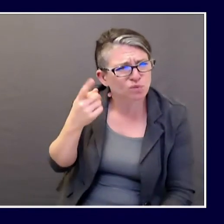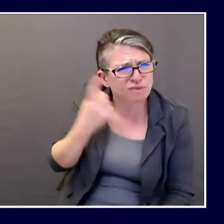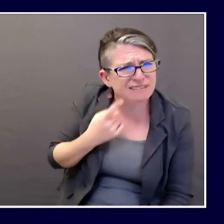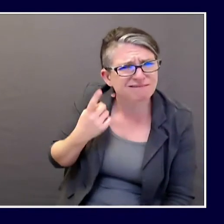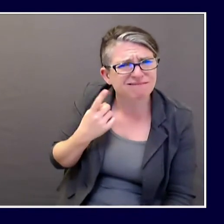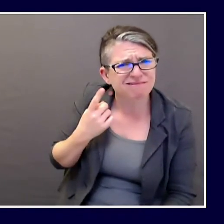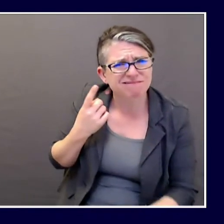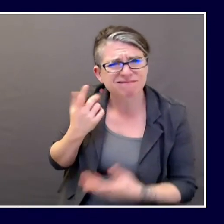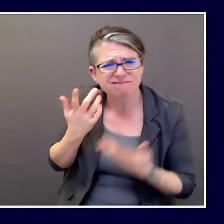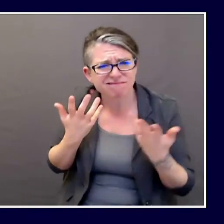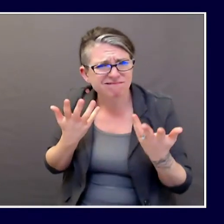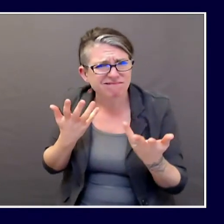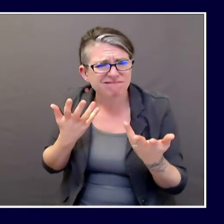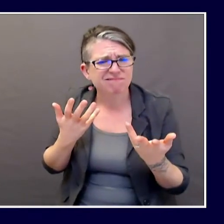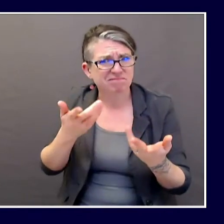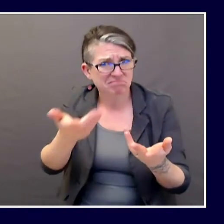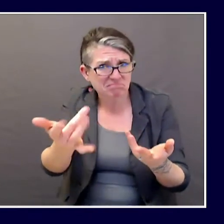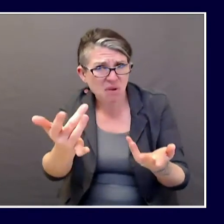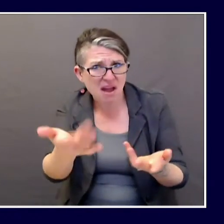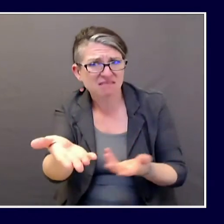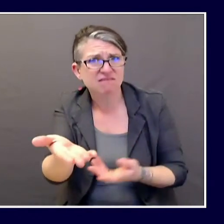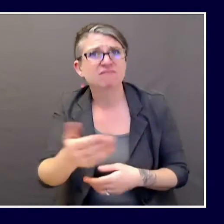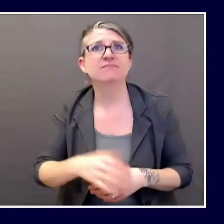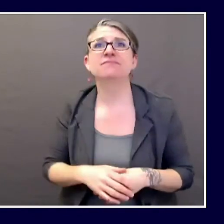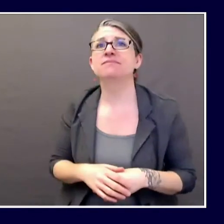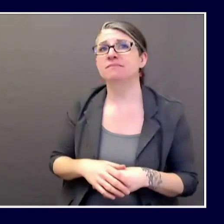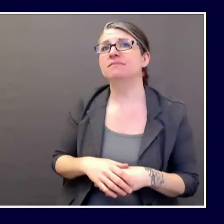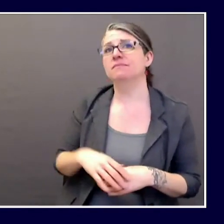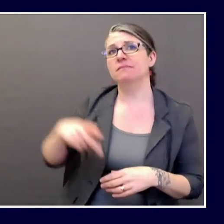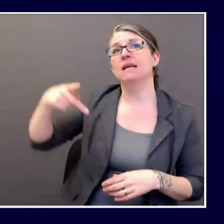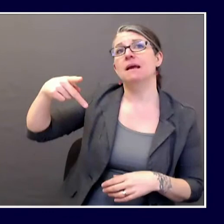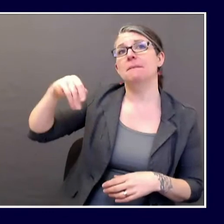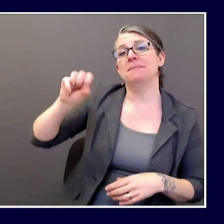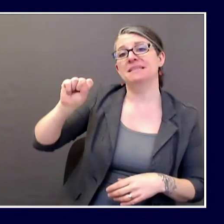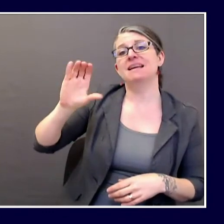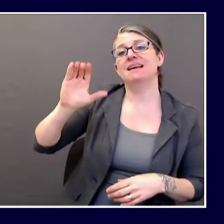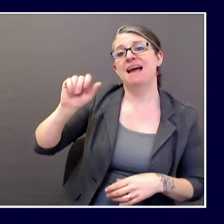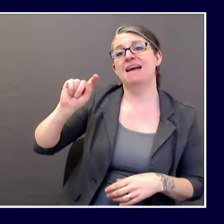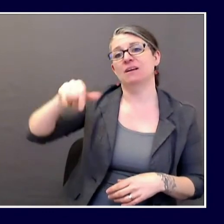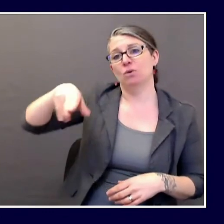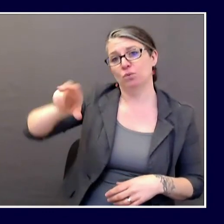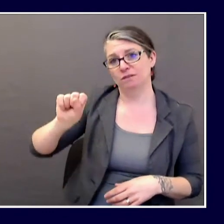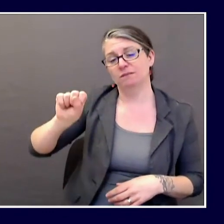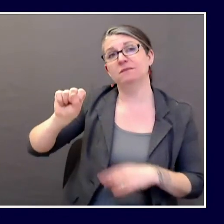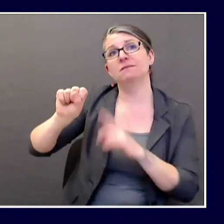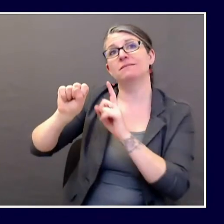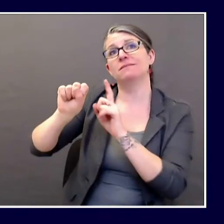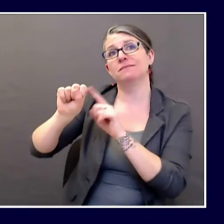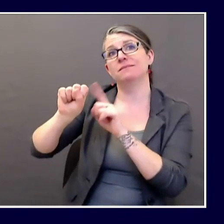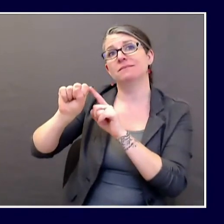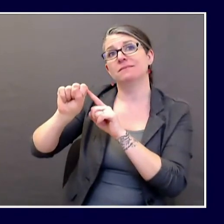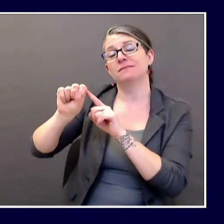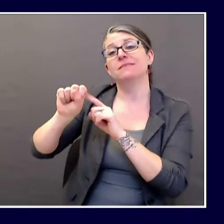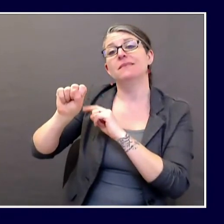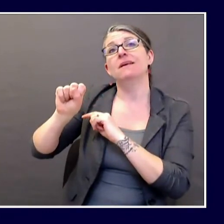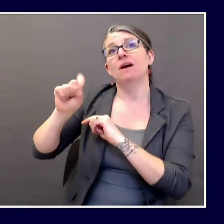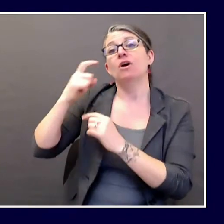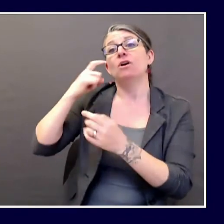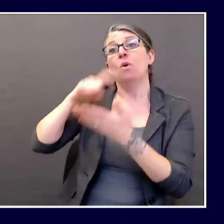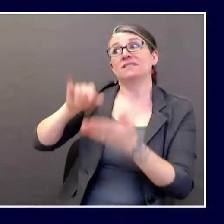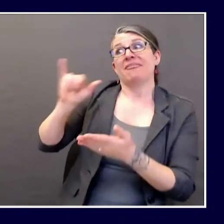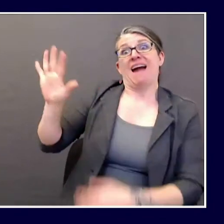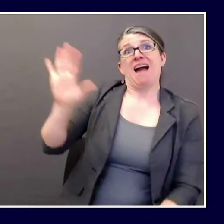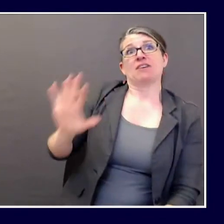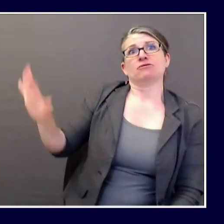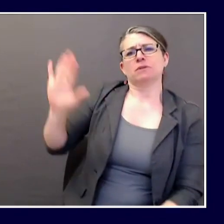And so the fact that it is now and has been sort of jumping on the radar just in the past couple of weeks, that was one thing